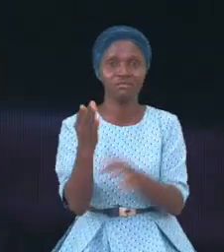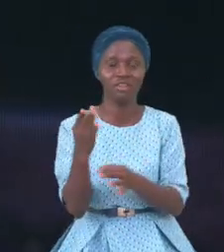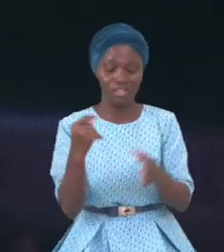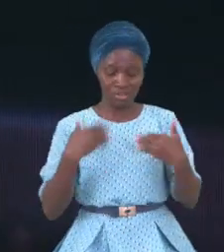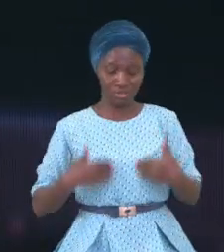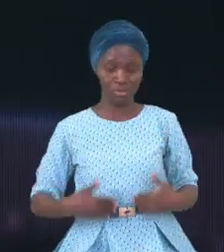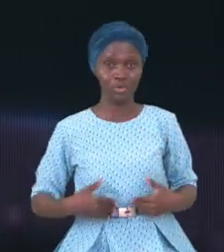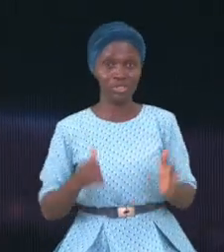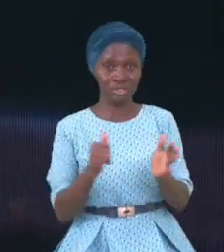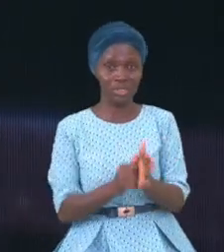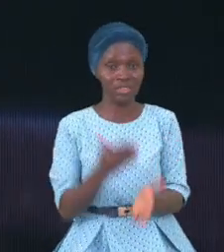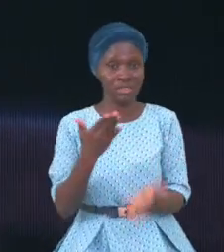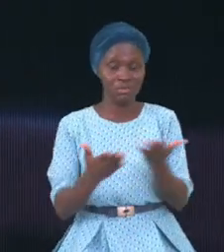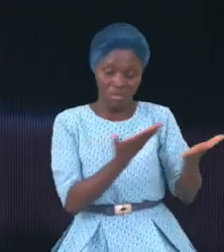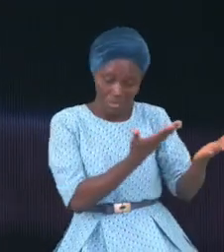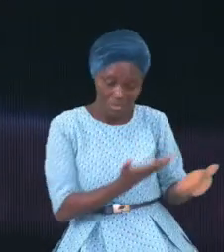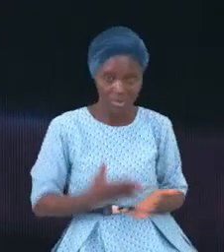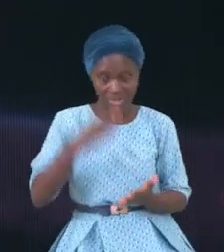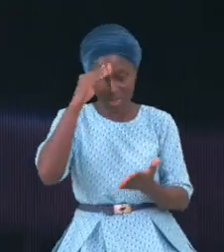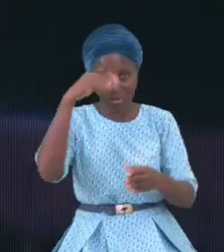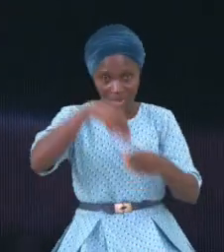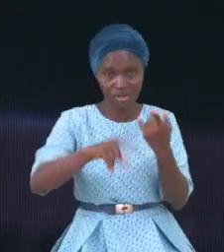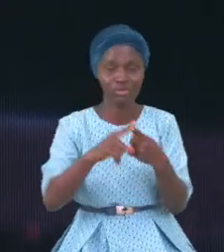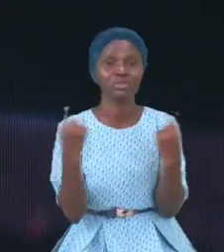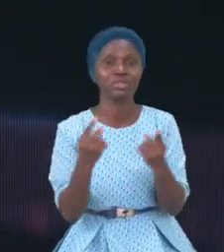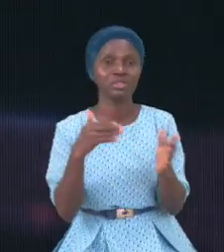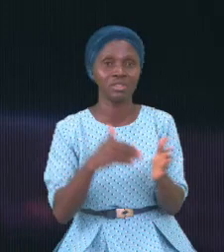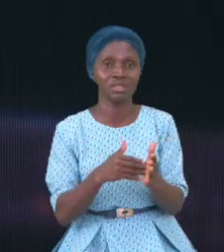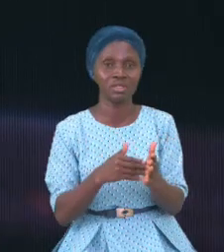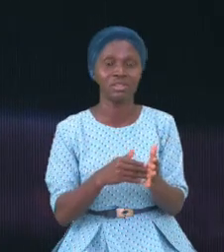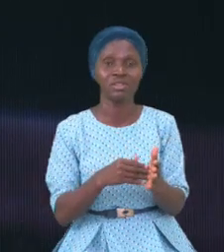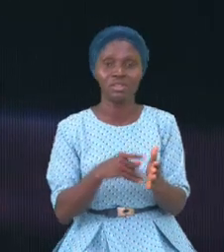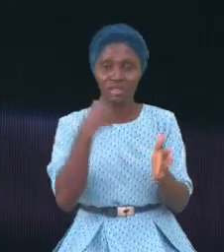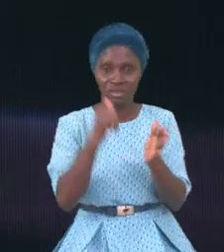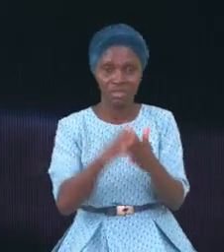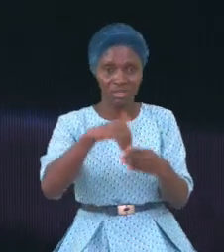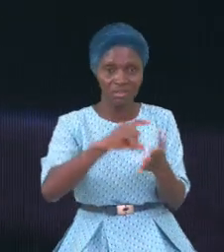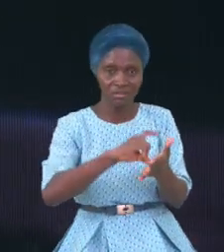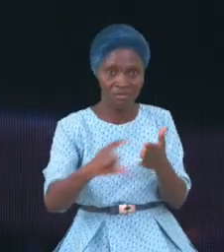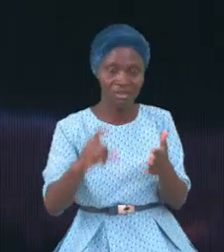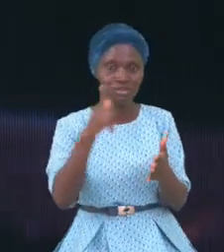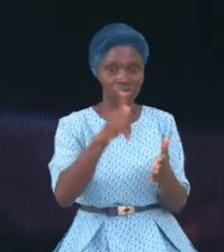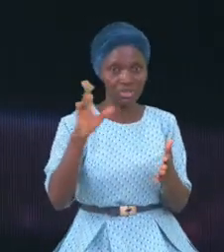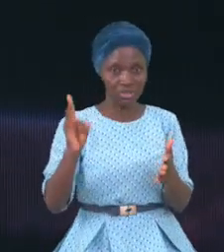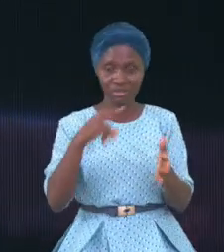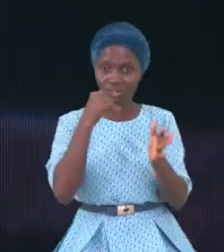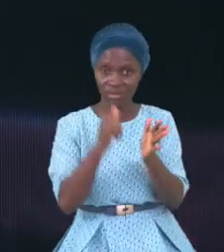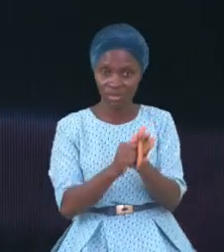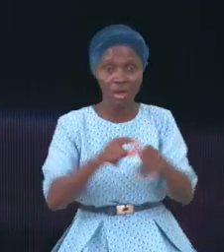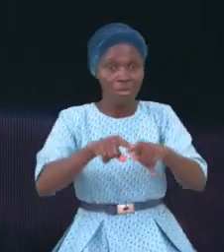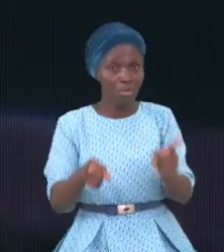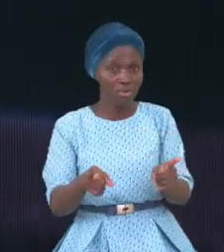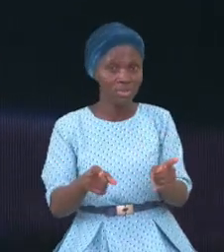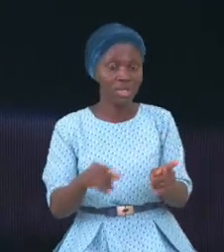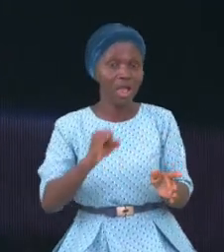said, not as one that beateth the air. Then in verse 27, he says, but I